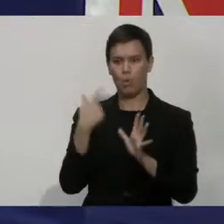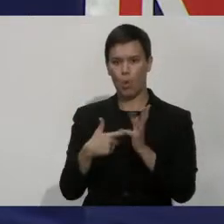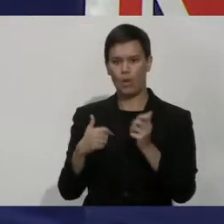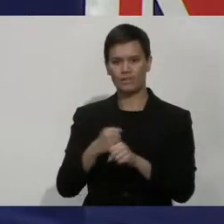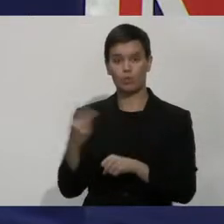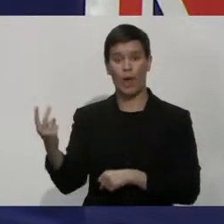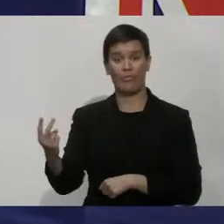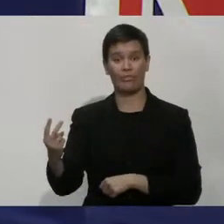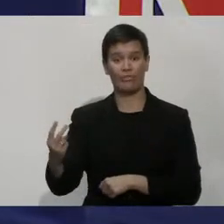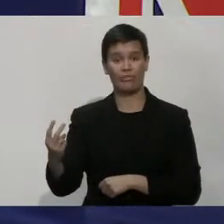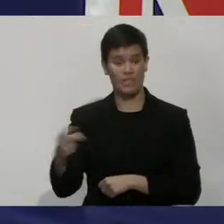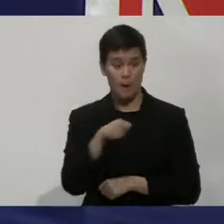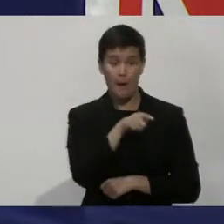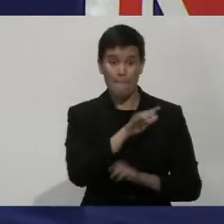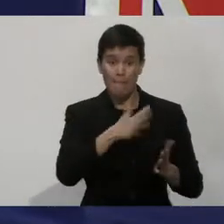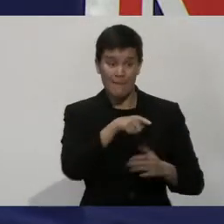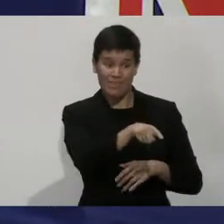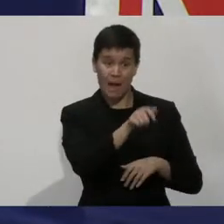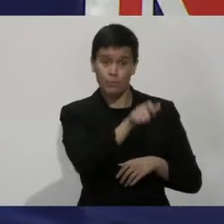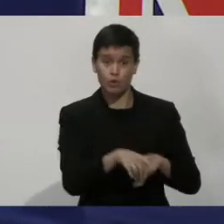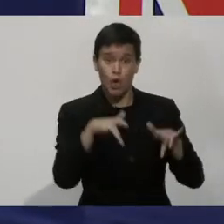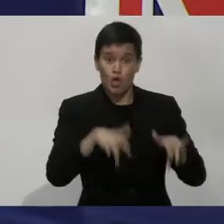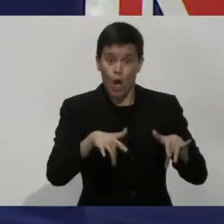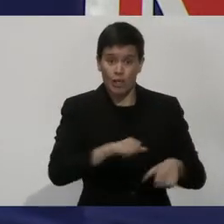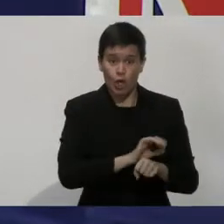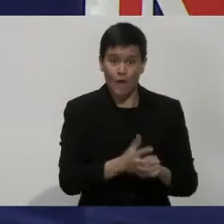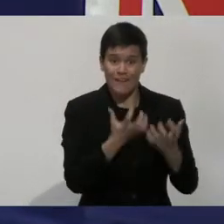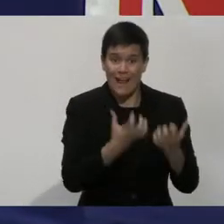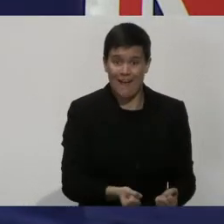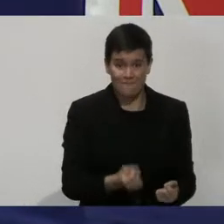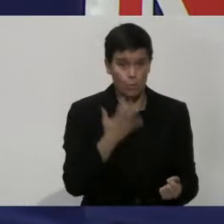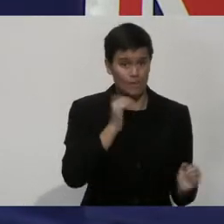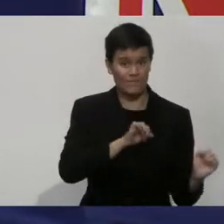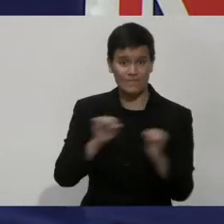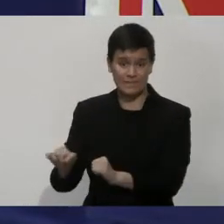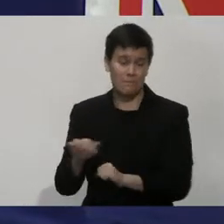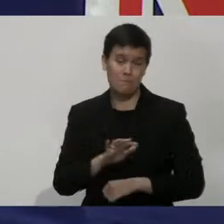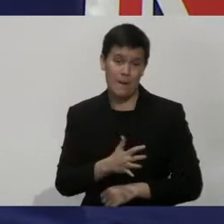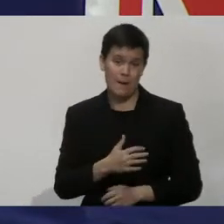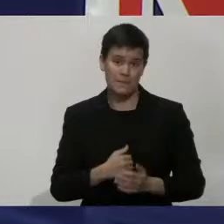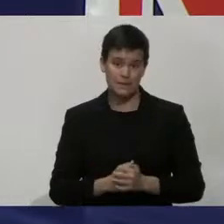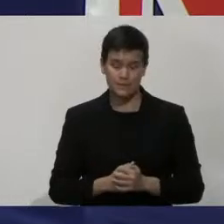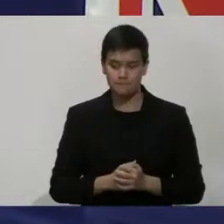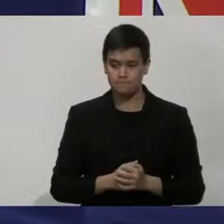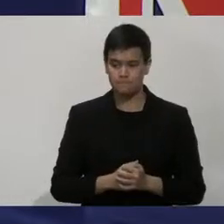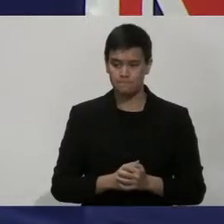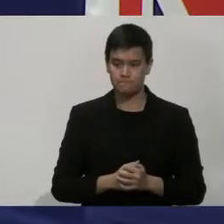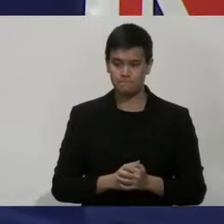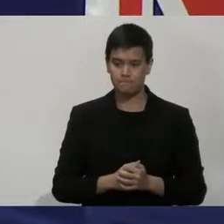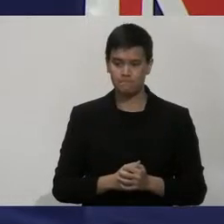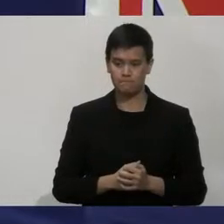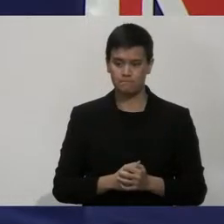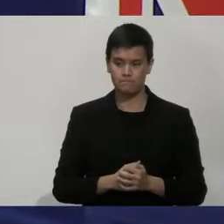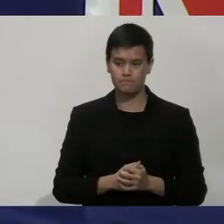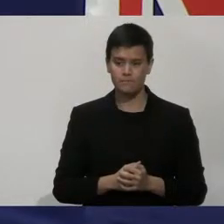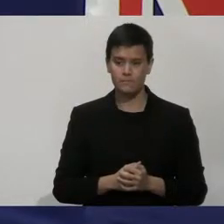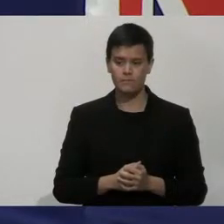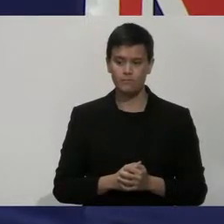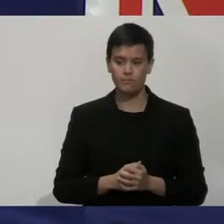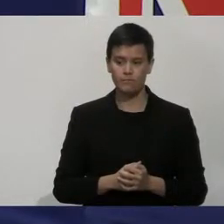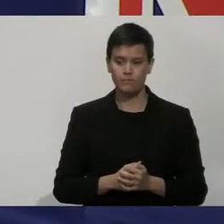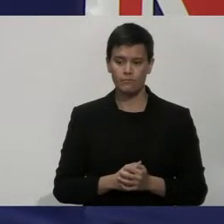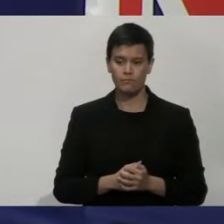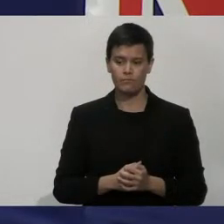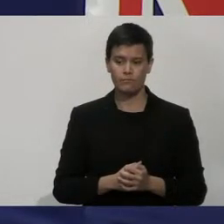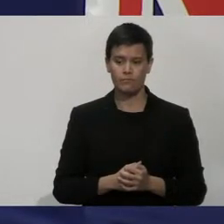have been symptomatic. Henry, you don't have when they were first symptomatic, though? I don't have that yet, but we'll make that information available once we know it.